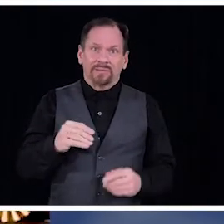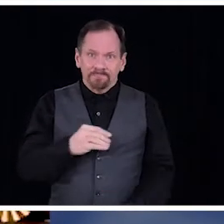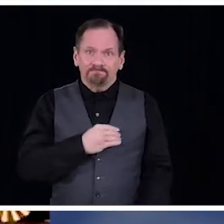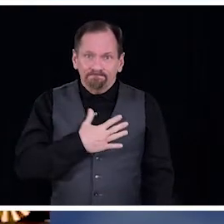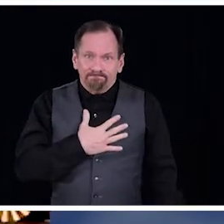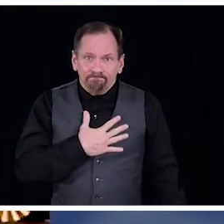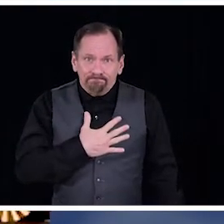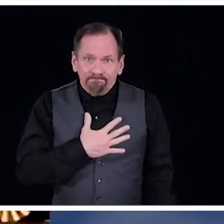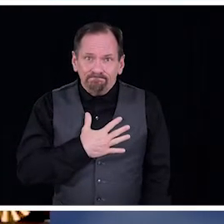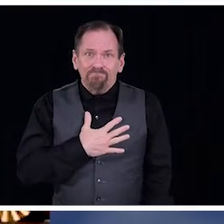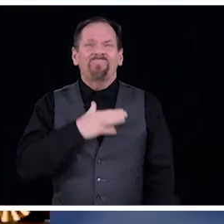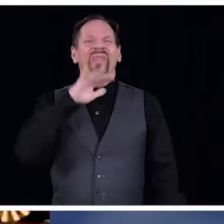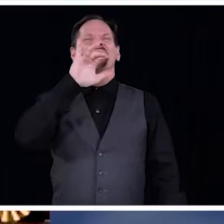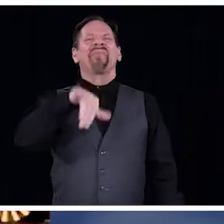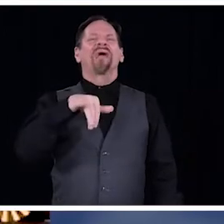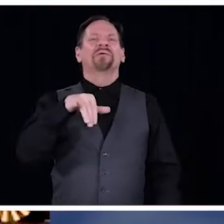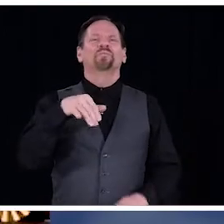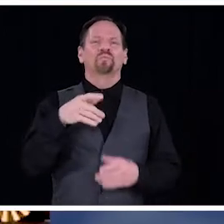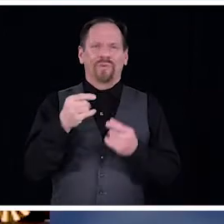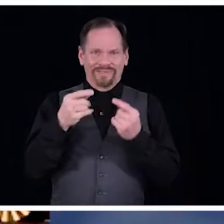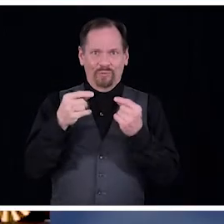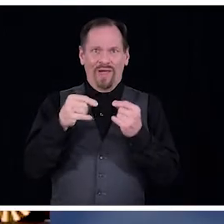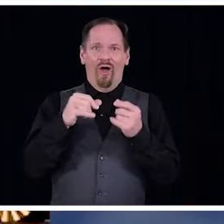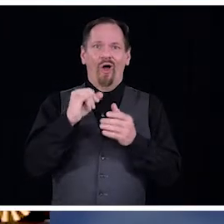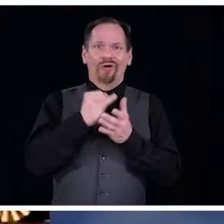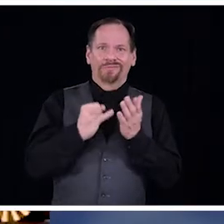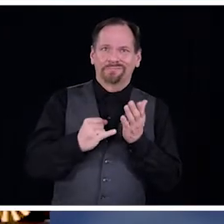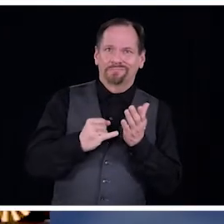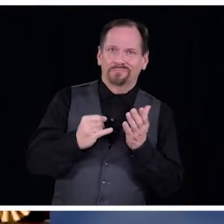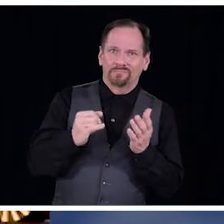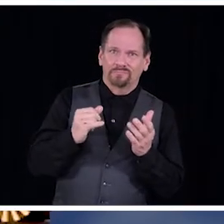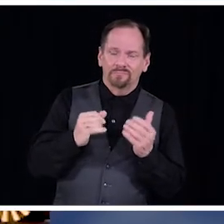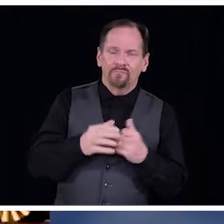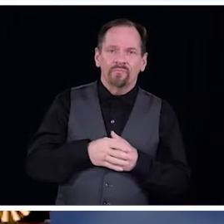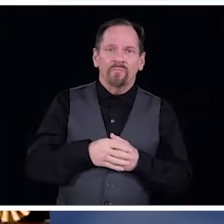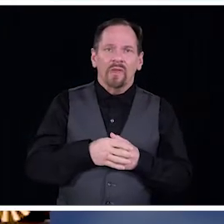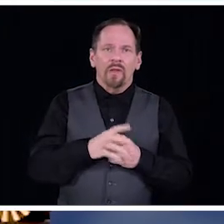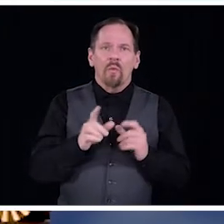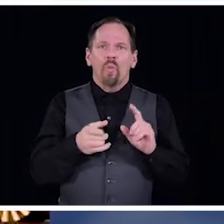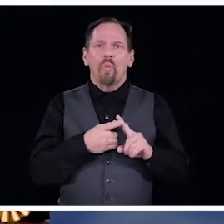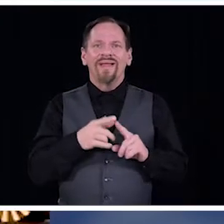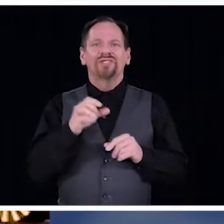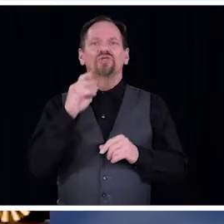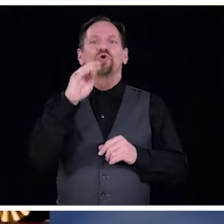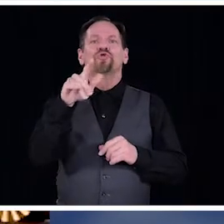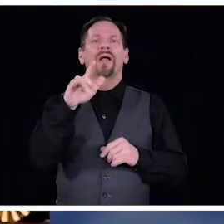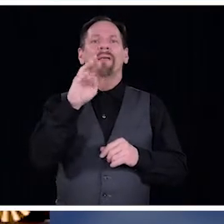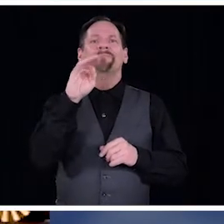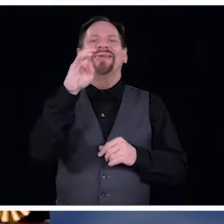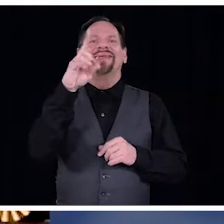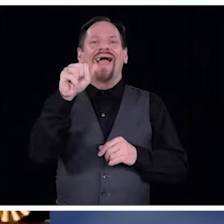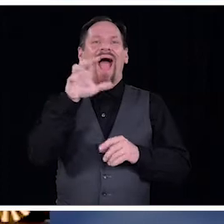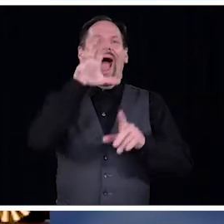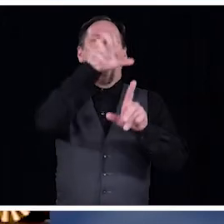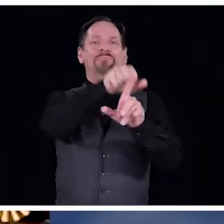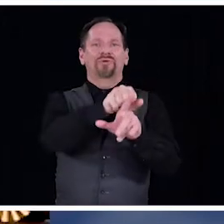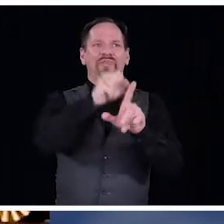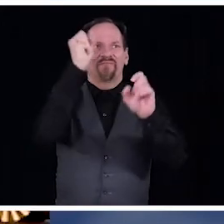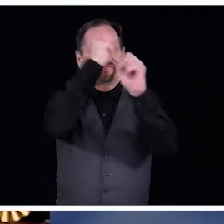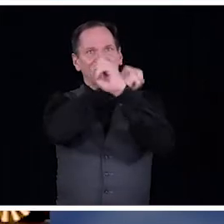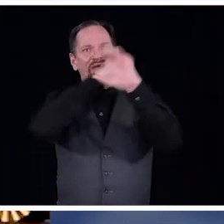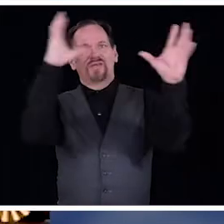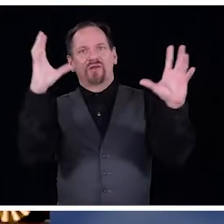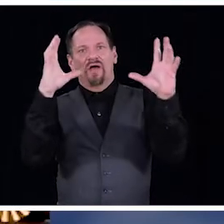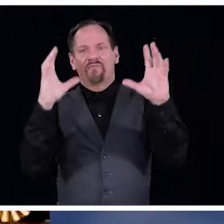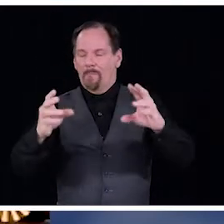art does. I was especially reminded of this recently when social media captured the vision of a solo violinist giving an